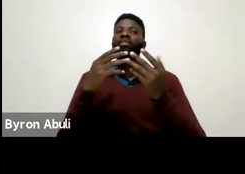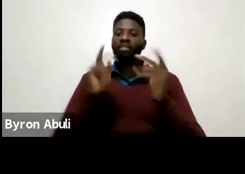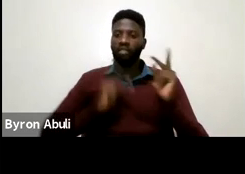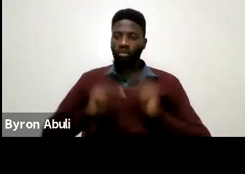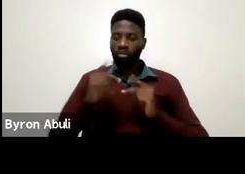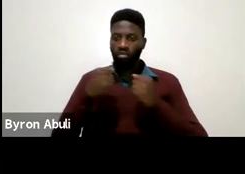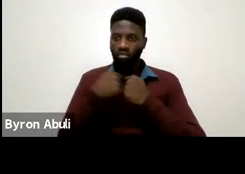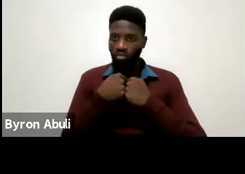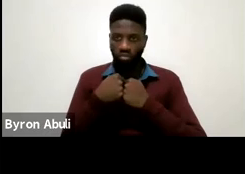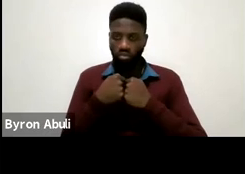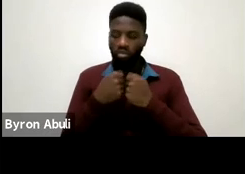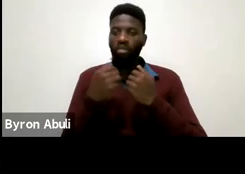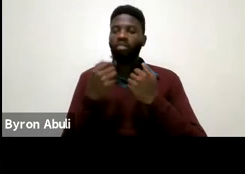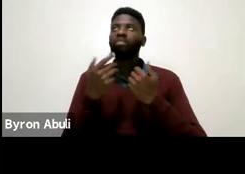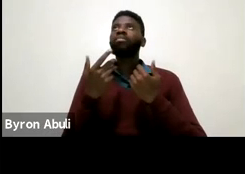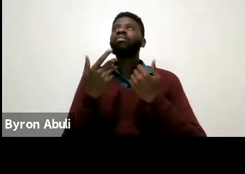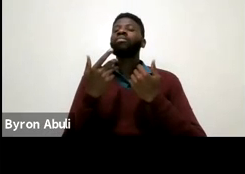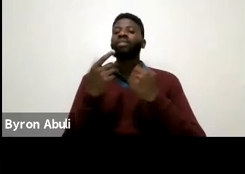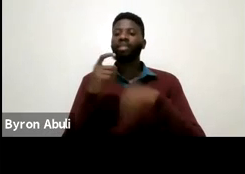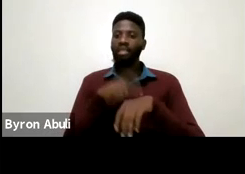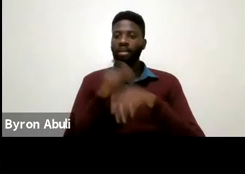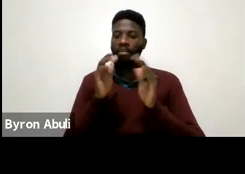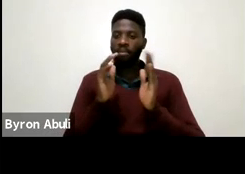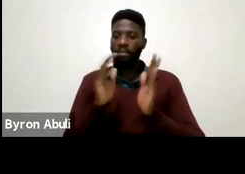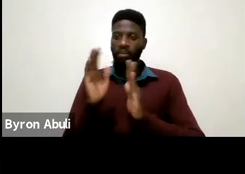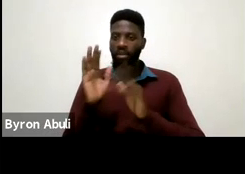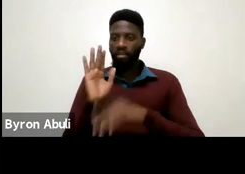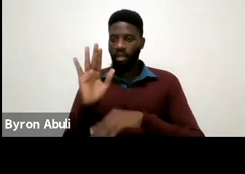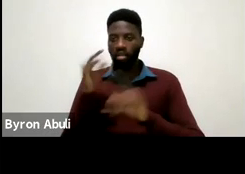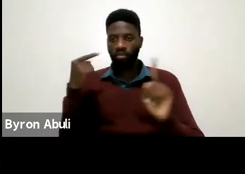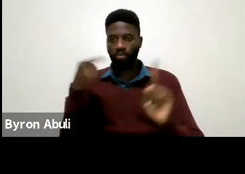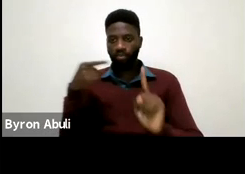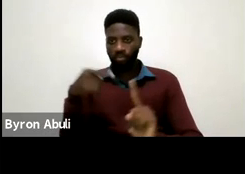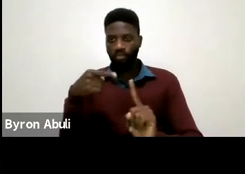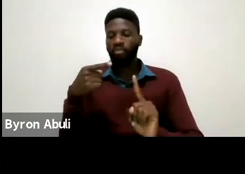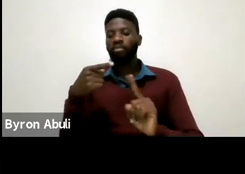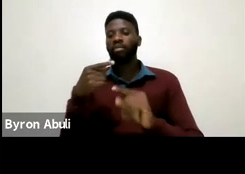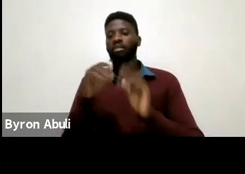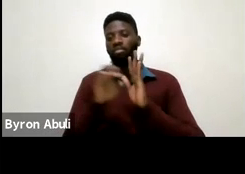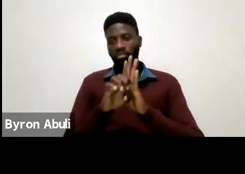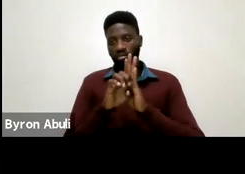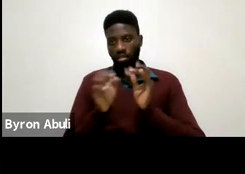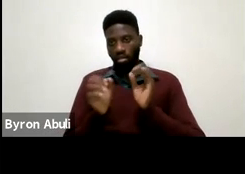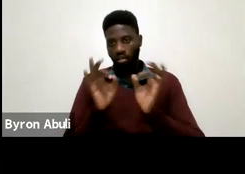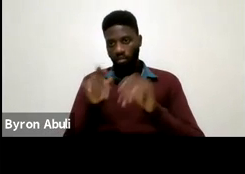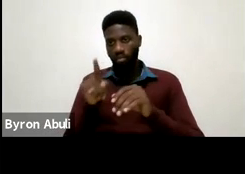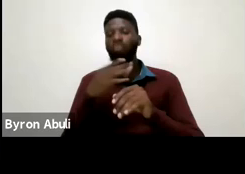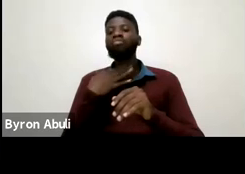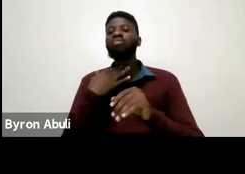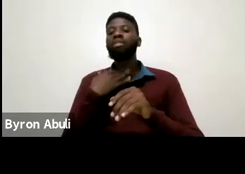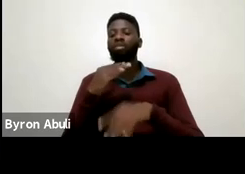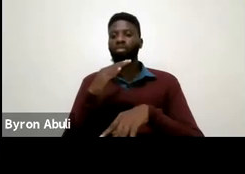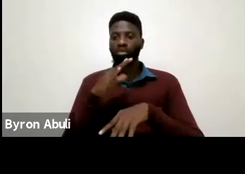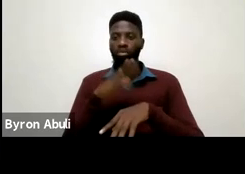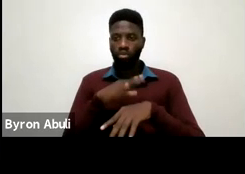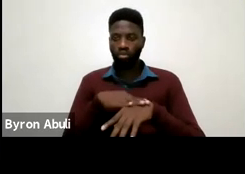challenges and physical ramifications as you plan for the goals. For example, if you want to get a good job in the